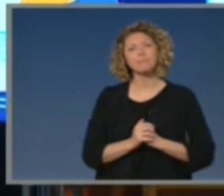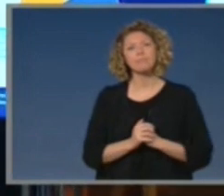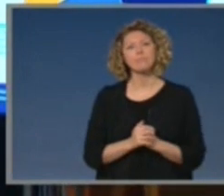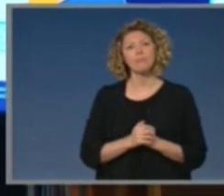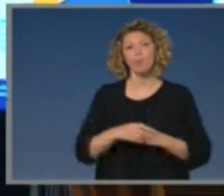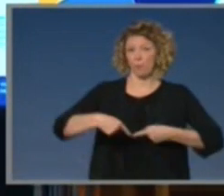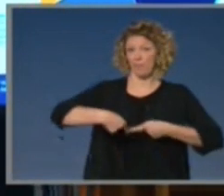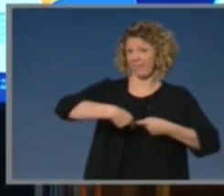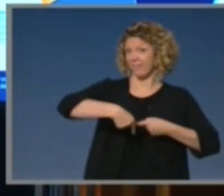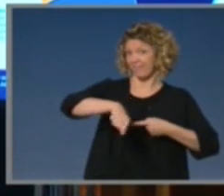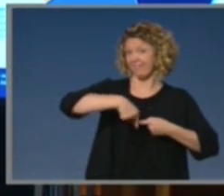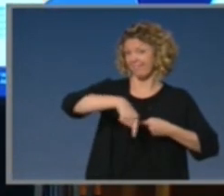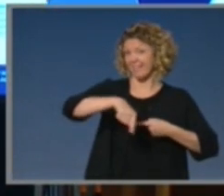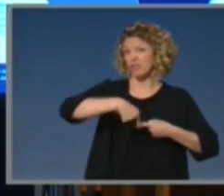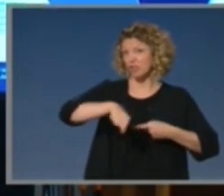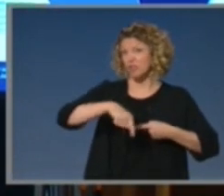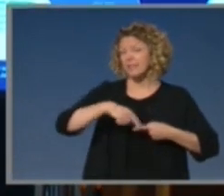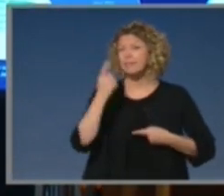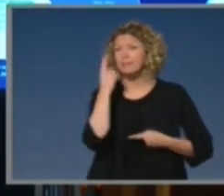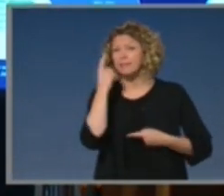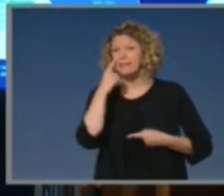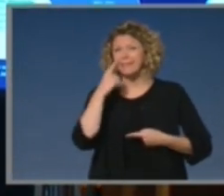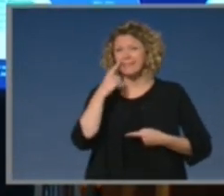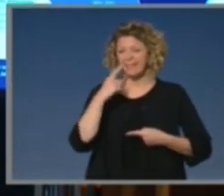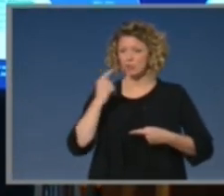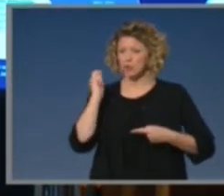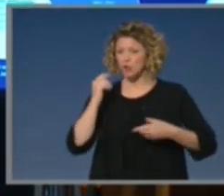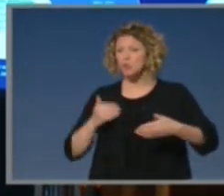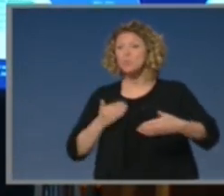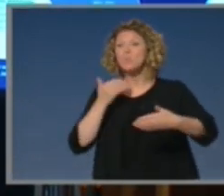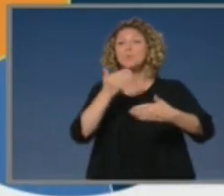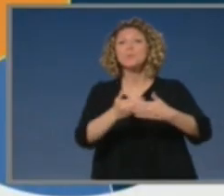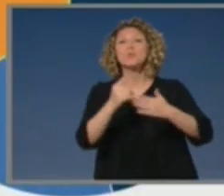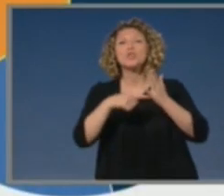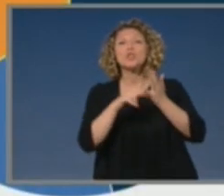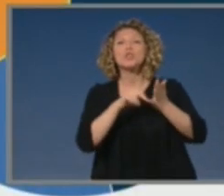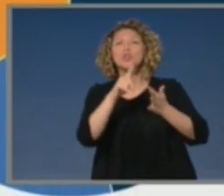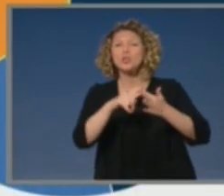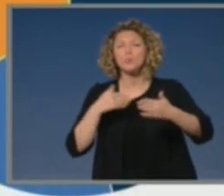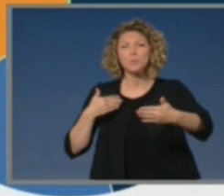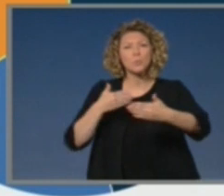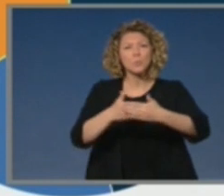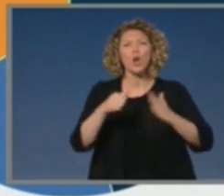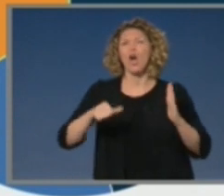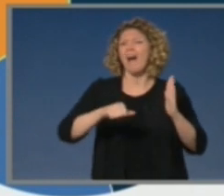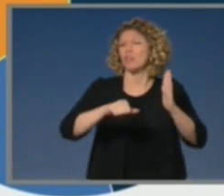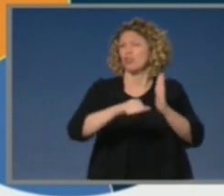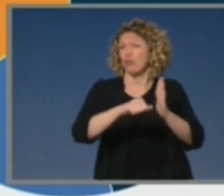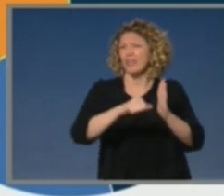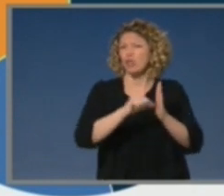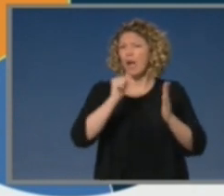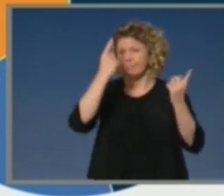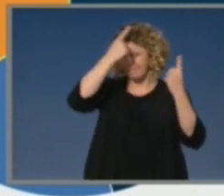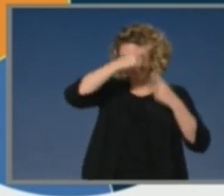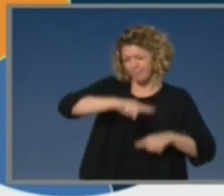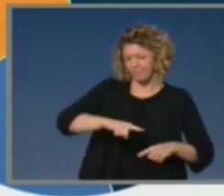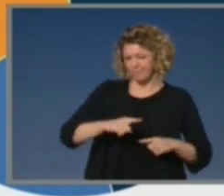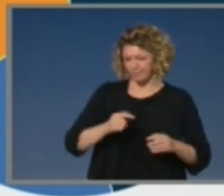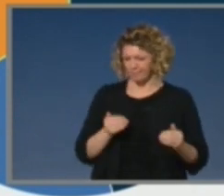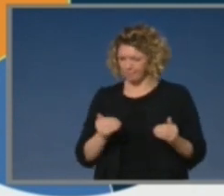Obviously the first half of this year is not yet completed, but this is the estimate by Treasury and on how the impacts on the